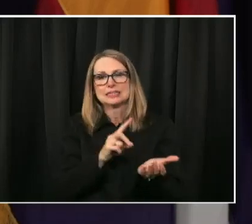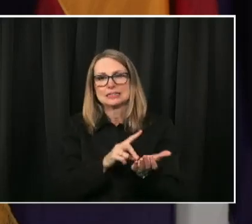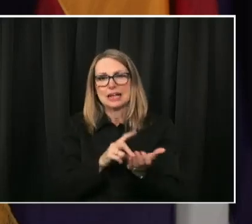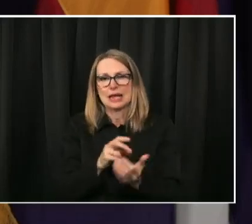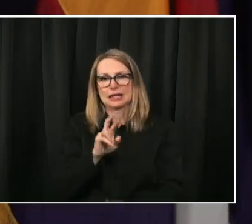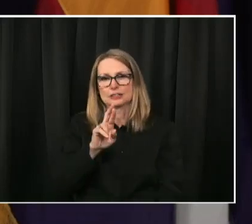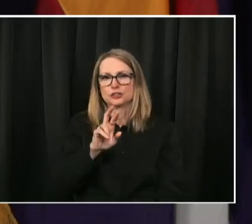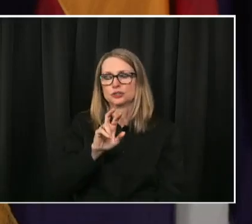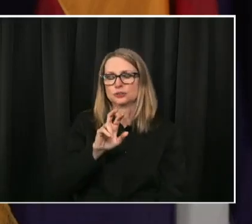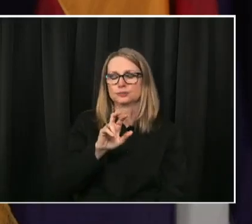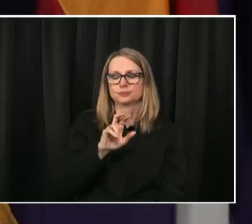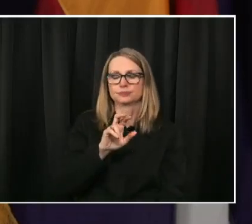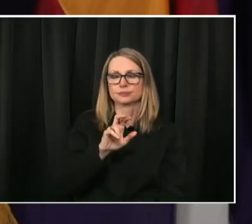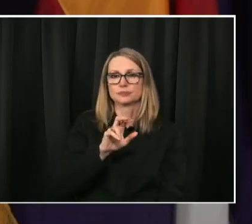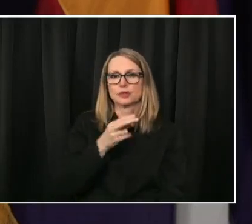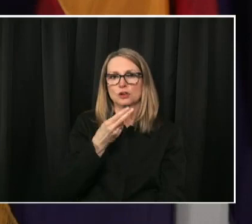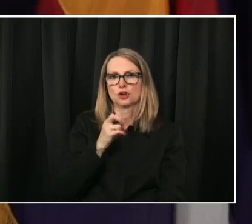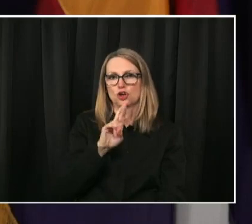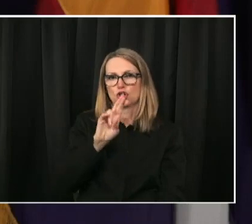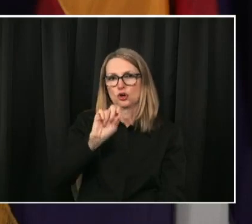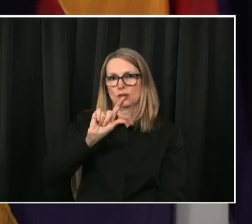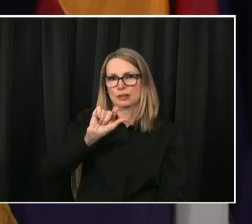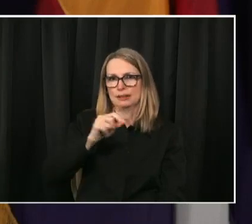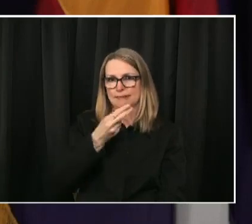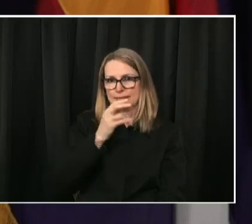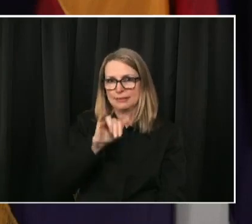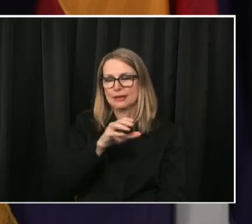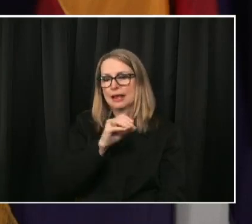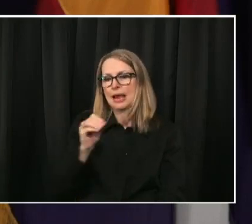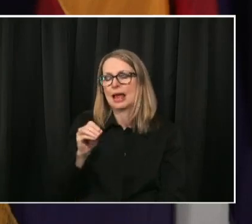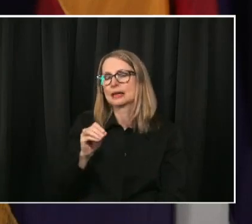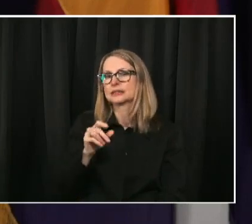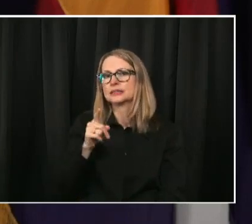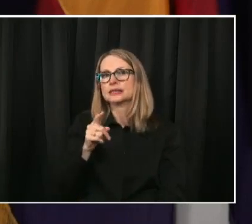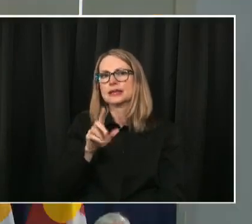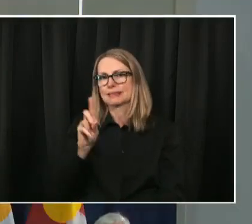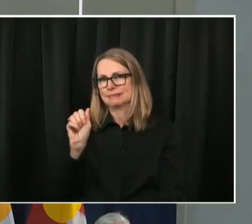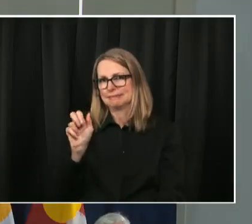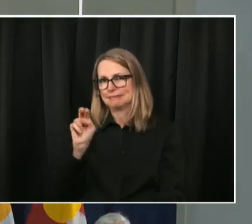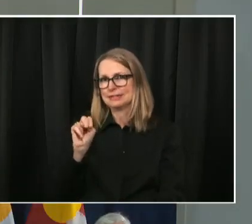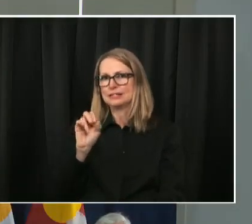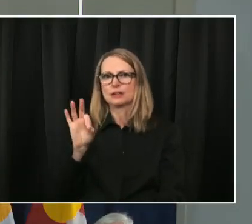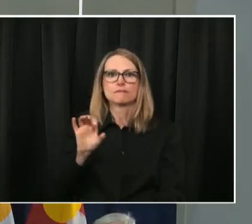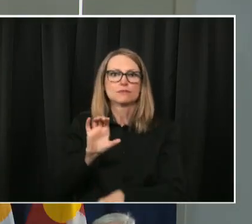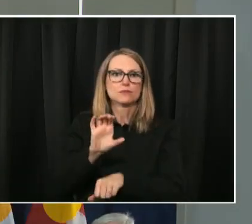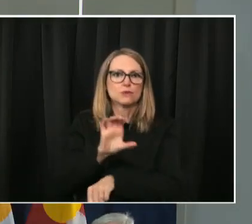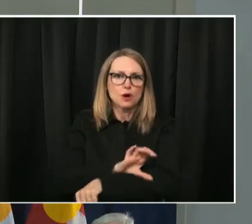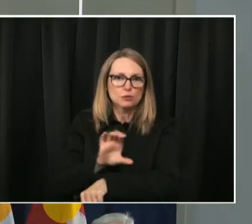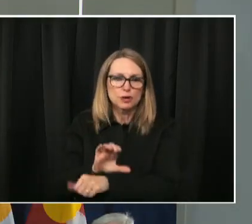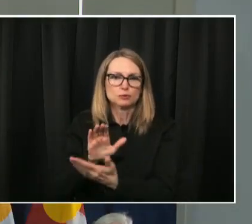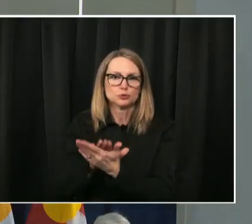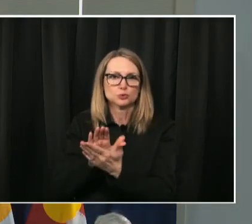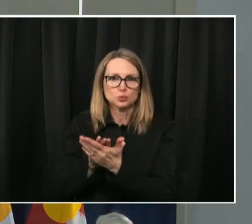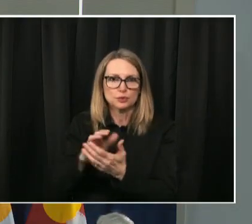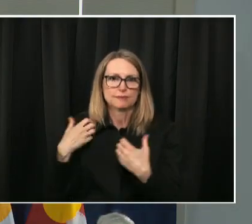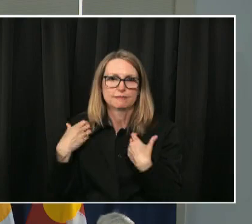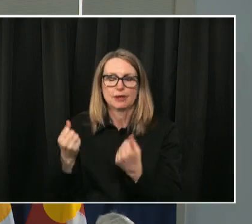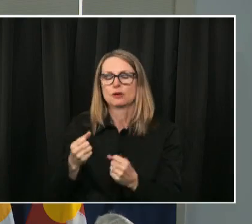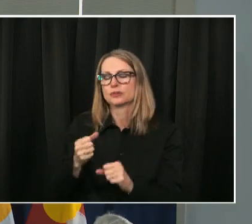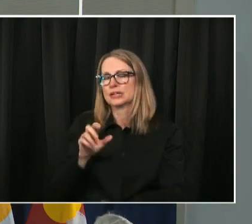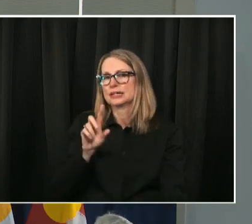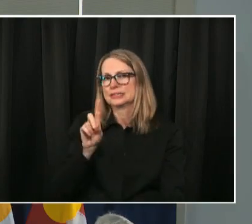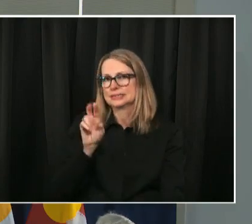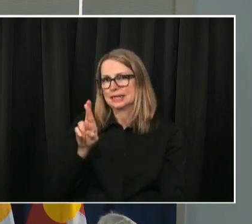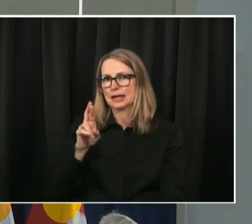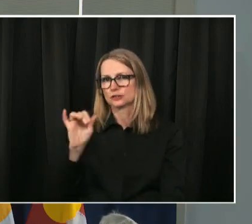Dean of Colorado School of Public Health, Dr. Jon Samet, that will provide some updates on the trends that we're seeing in our state so